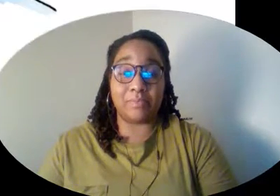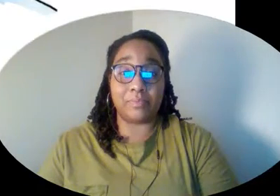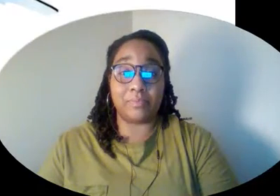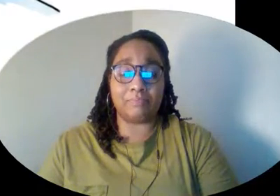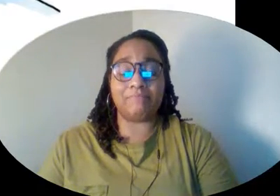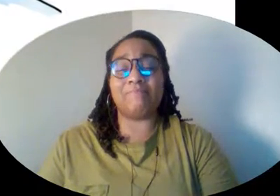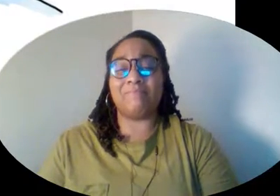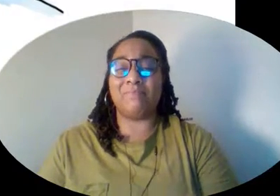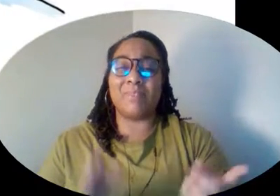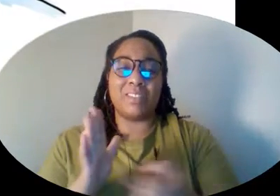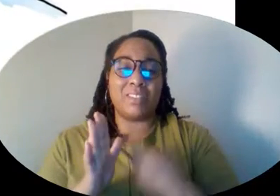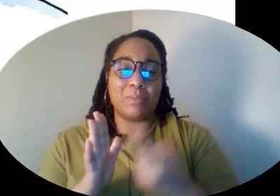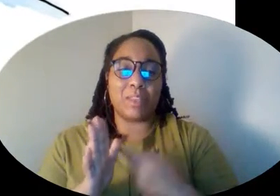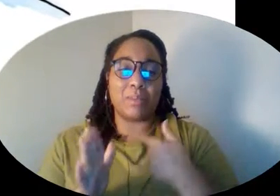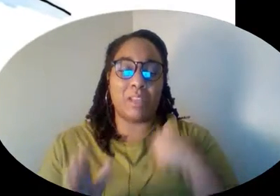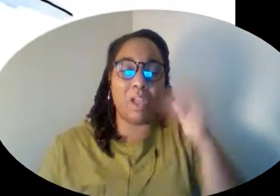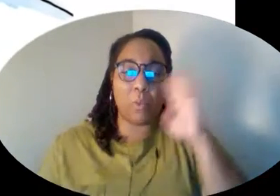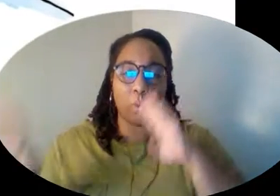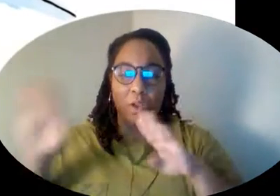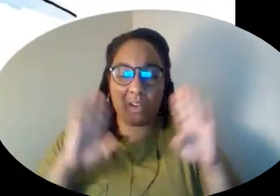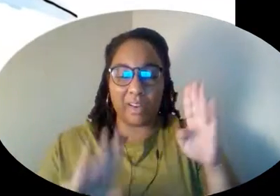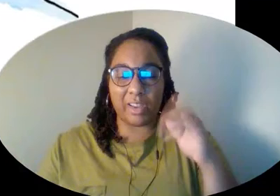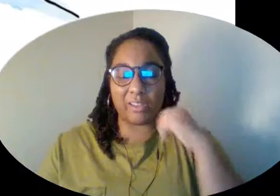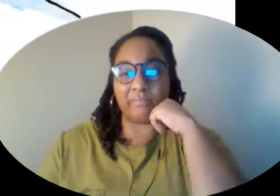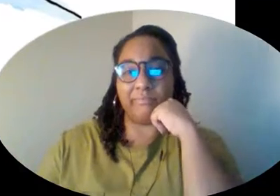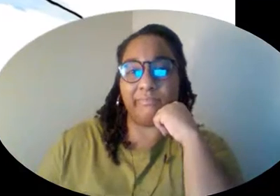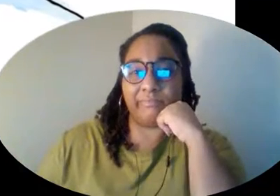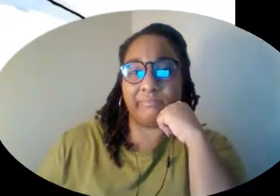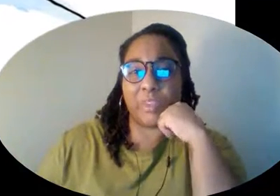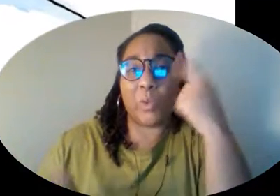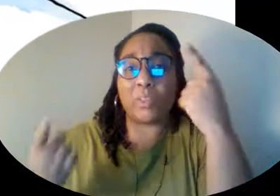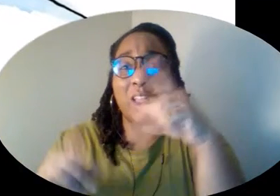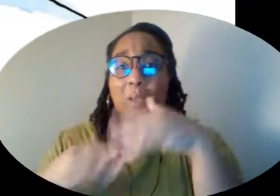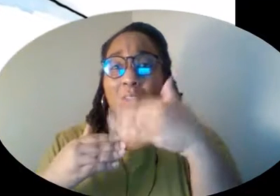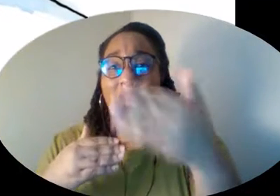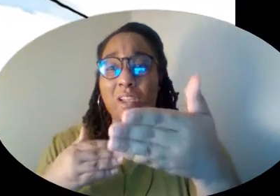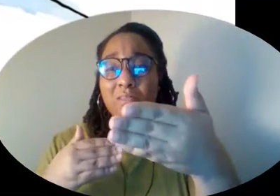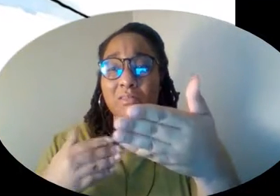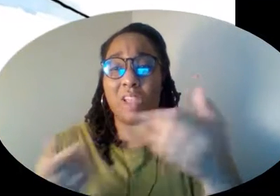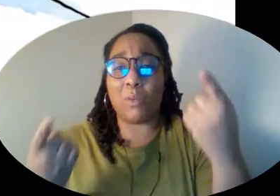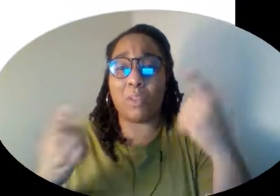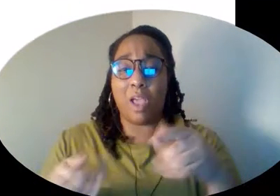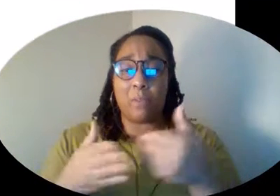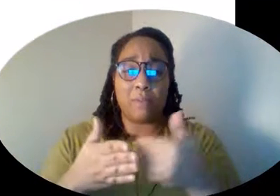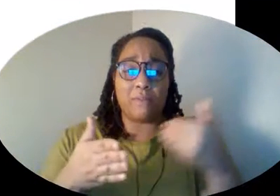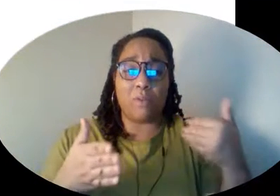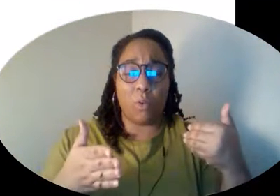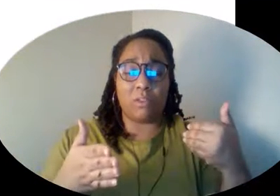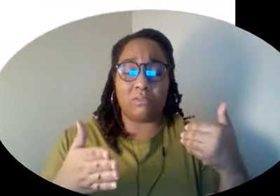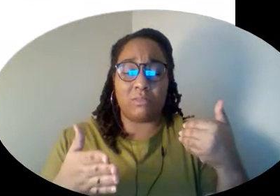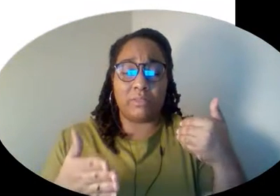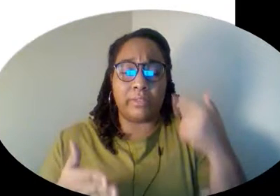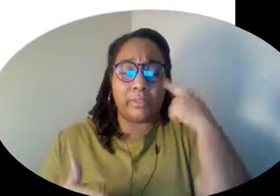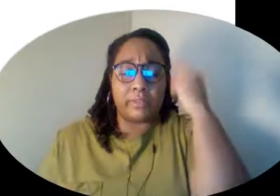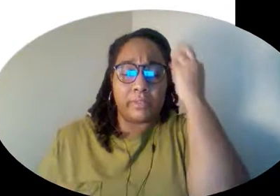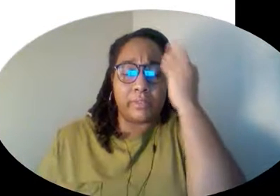There are times when I worry about what might happen next and what happened before. The thoughts in my